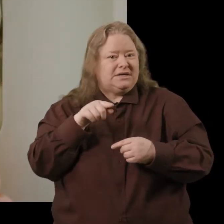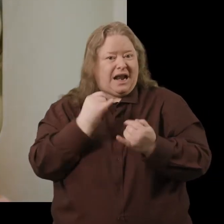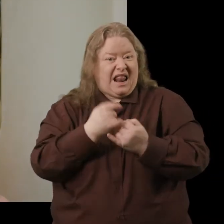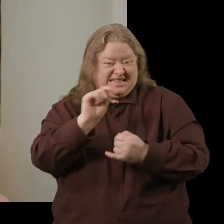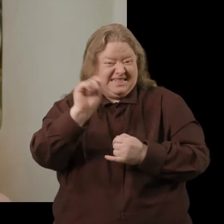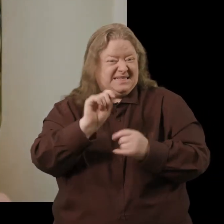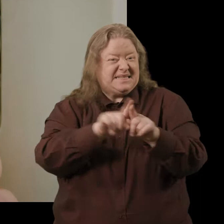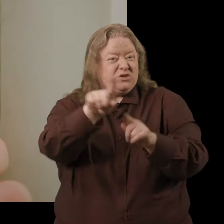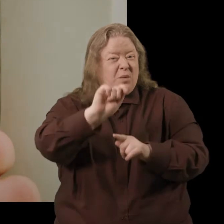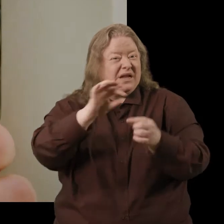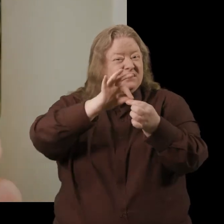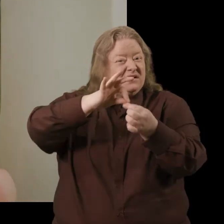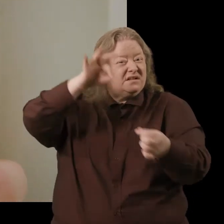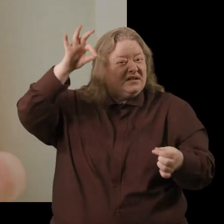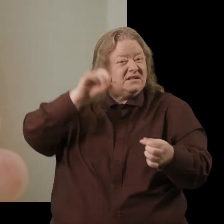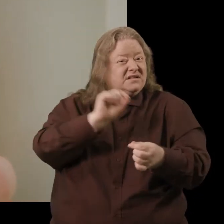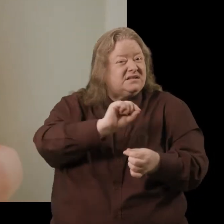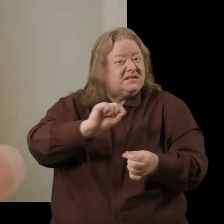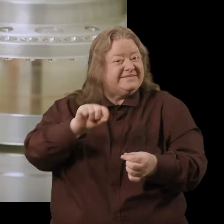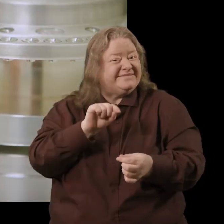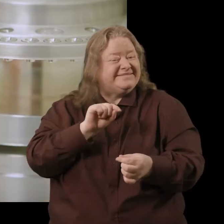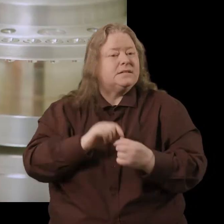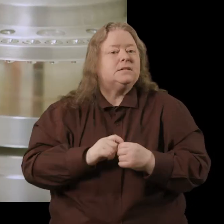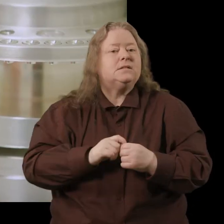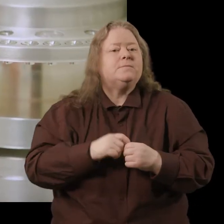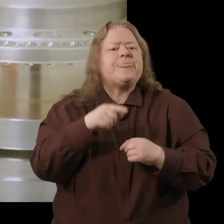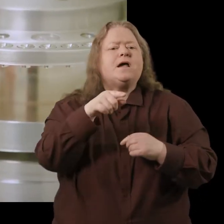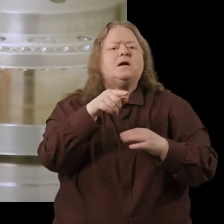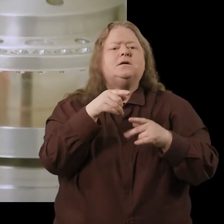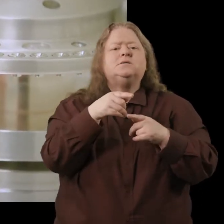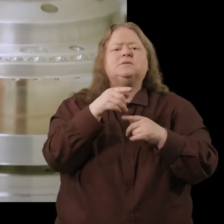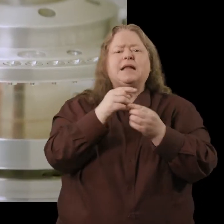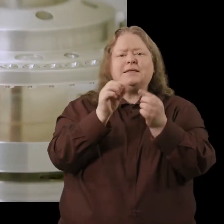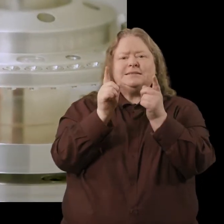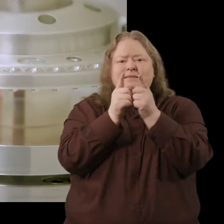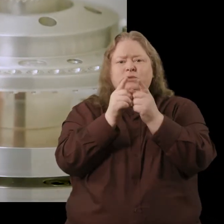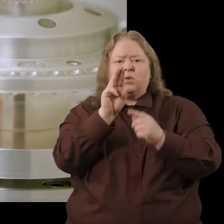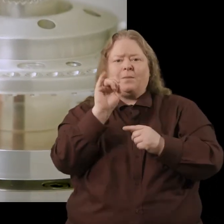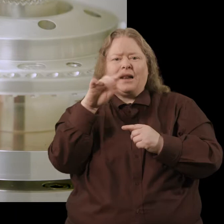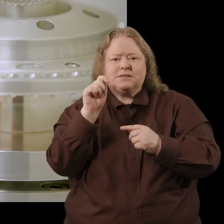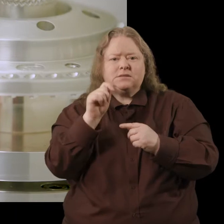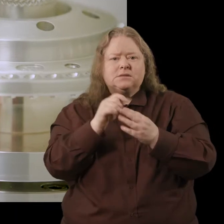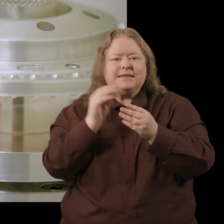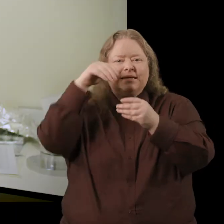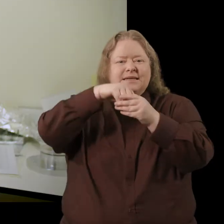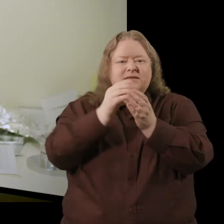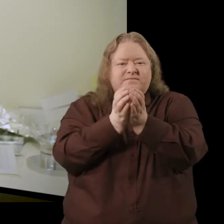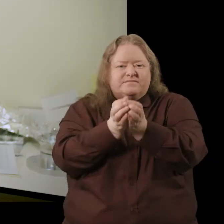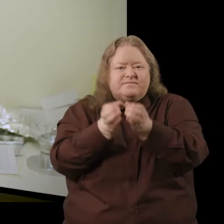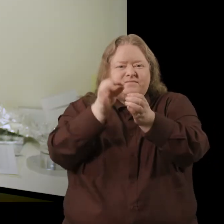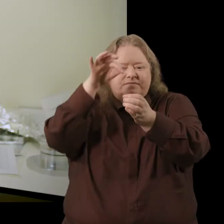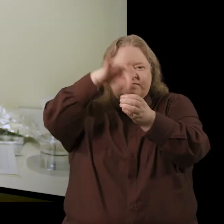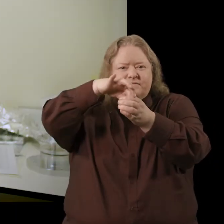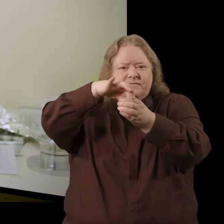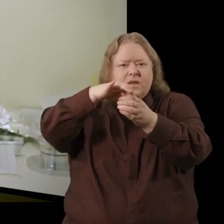in your pencil. And then we manually press this into a pellet in an aluminium target, which is